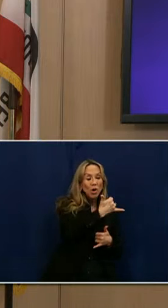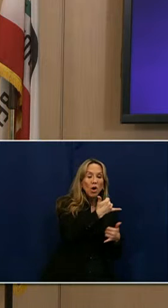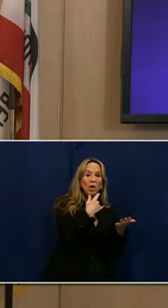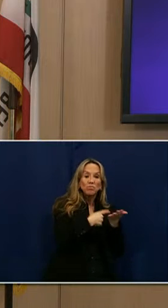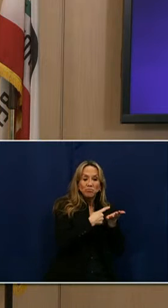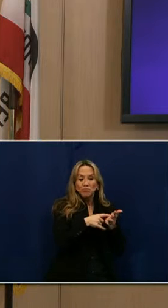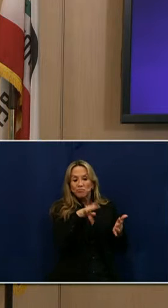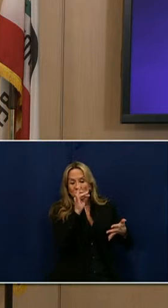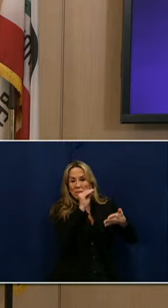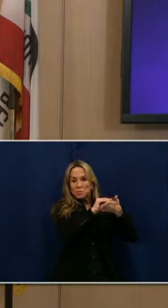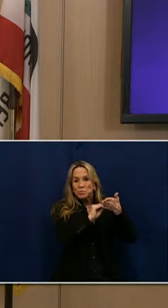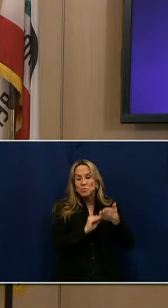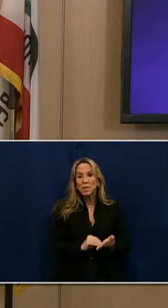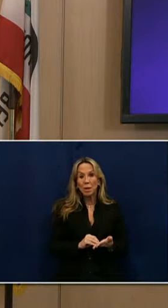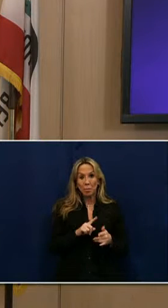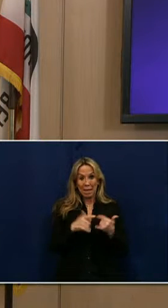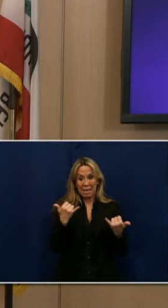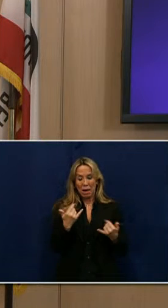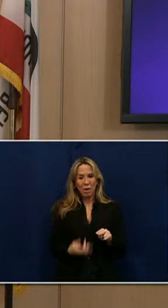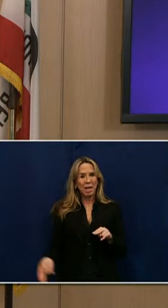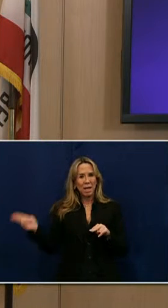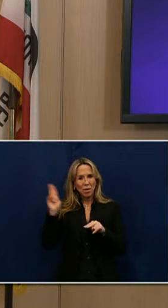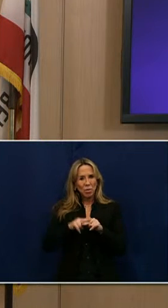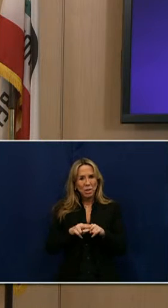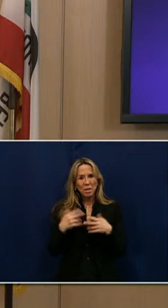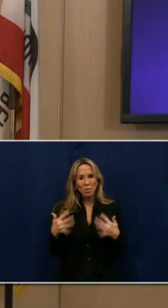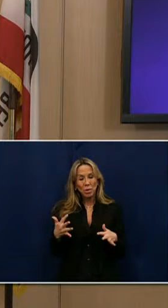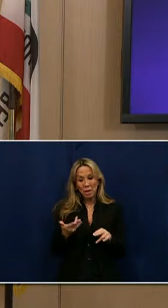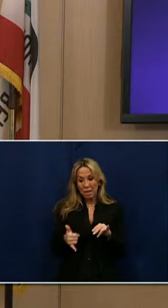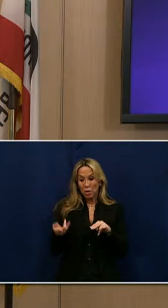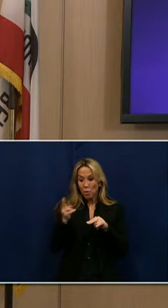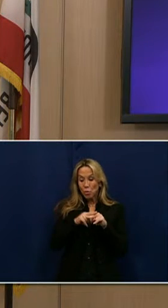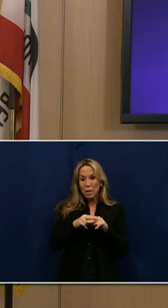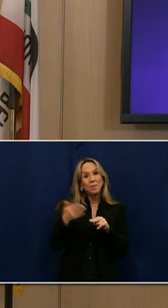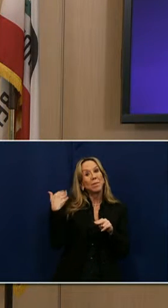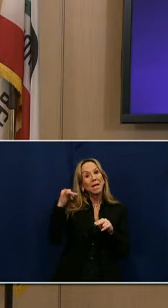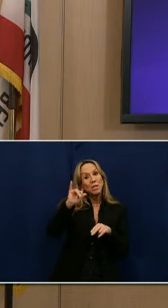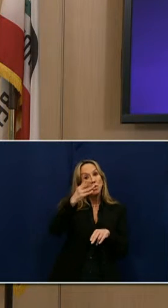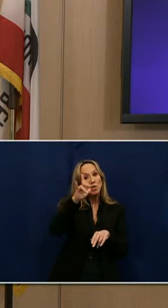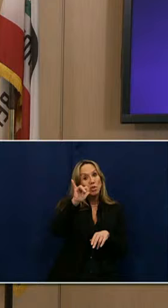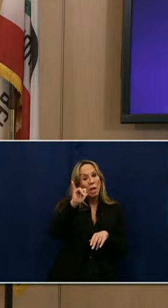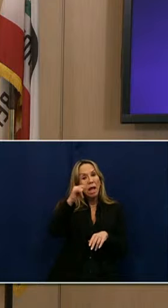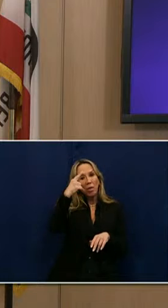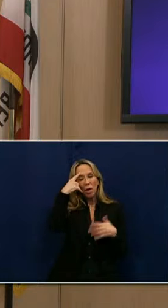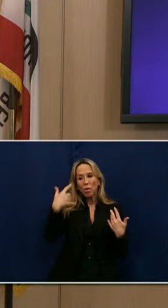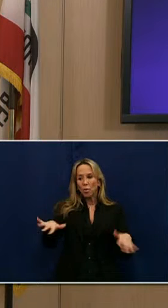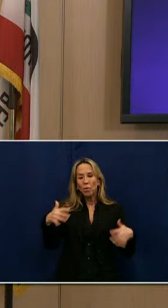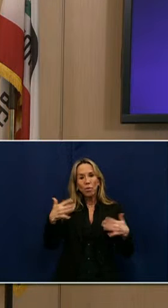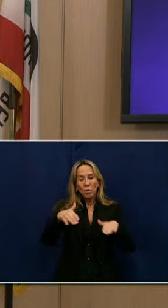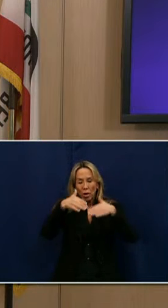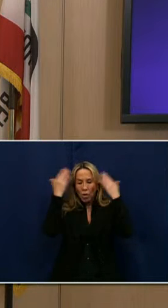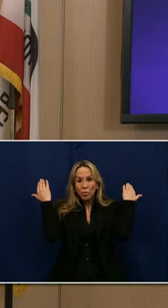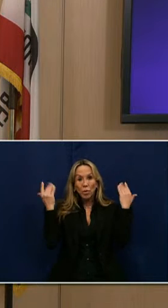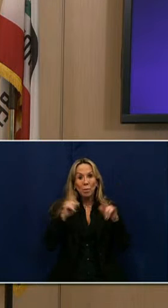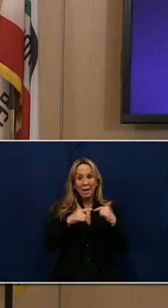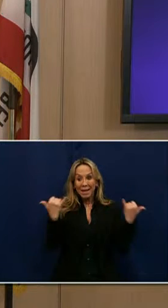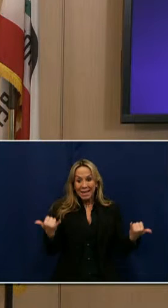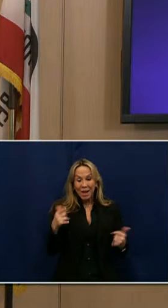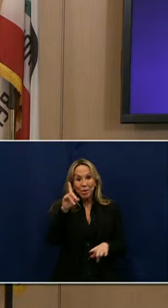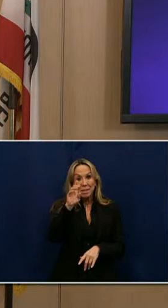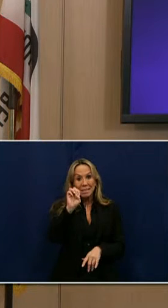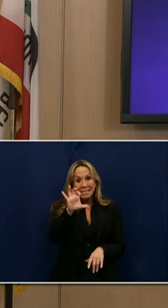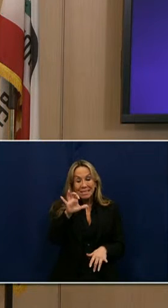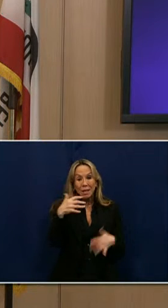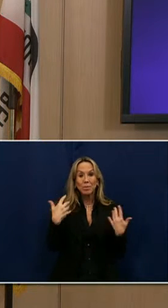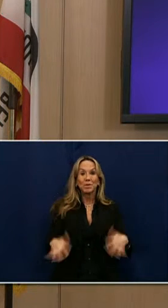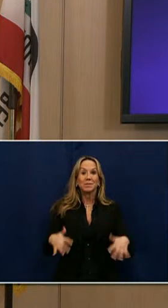given the fact that we had the increase, I mean, we had the increase back in July, and we thought that was bad, and then comes December,